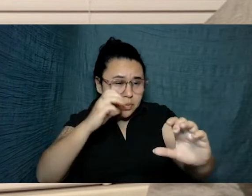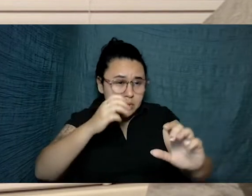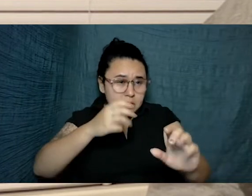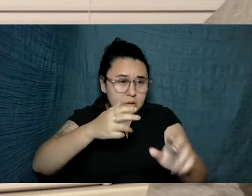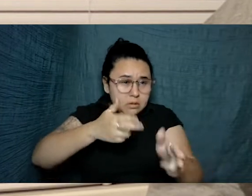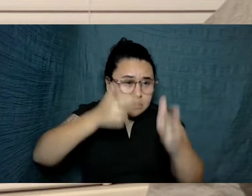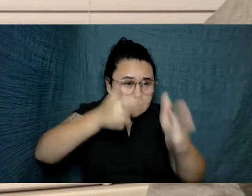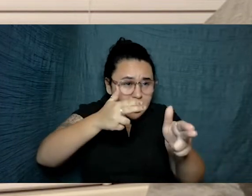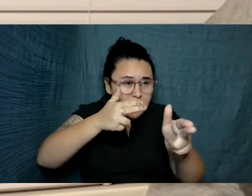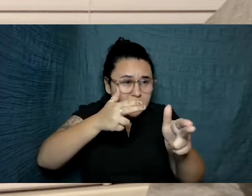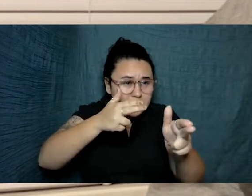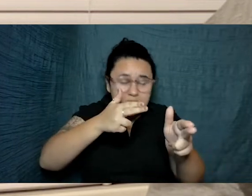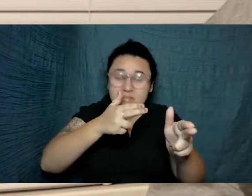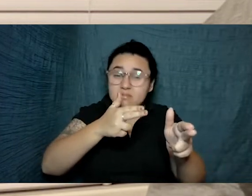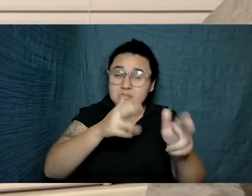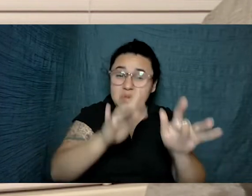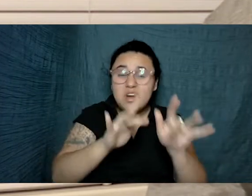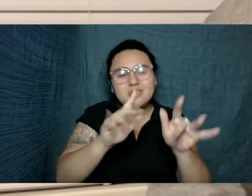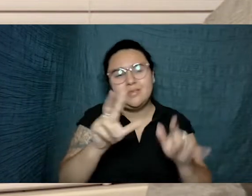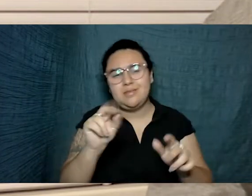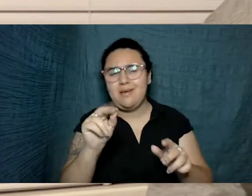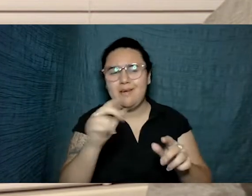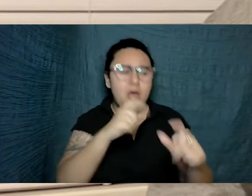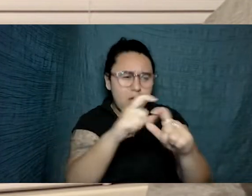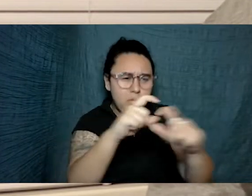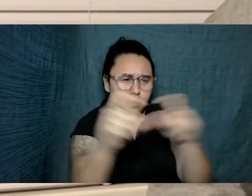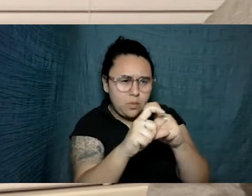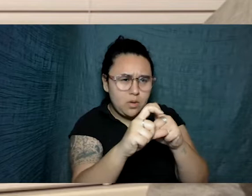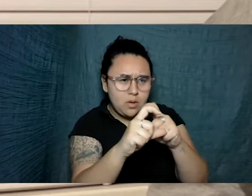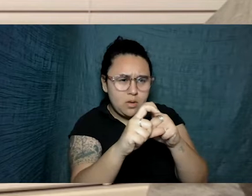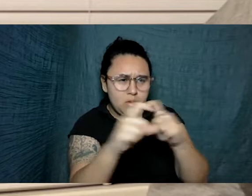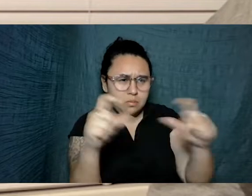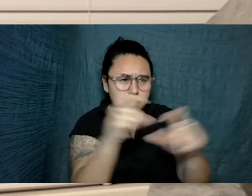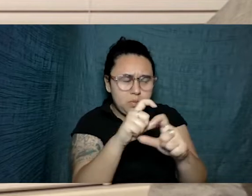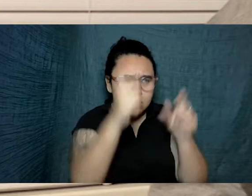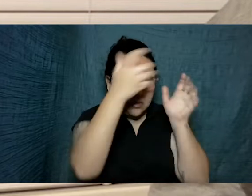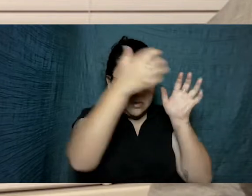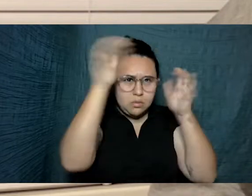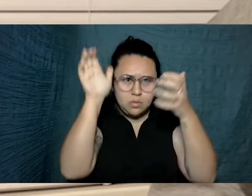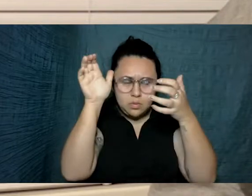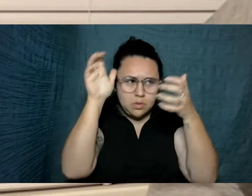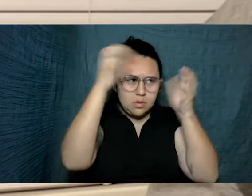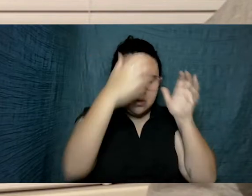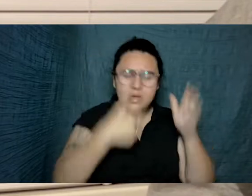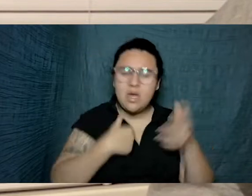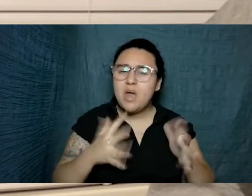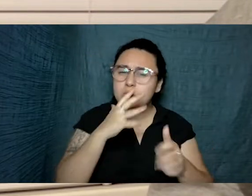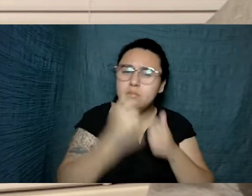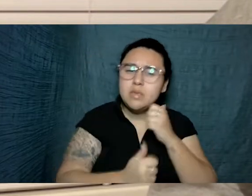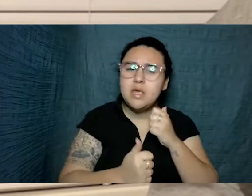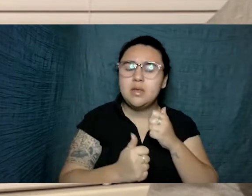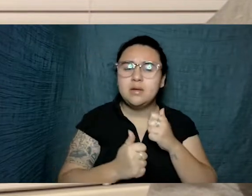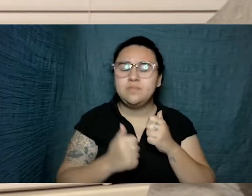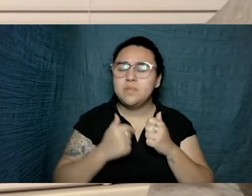one pain for another, Black Hawk. It wasn't out of cruelty either. Name it compassion, if anything. I wanted,